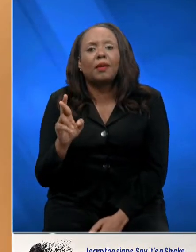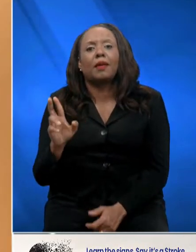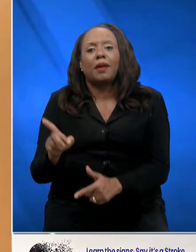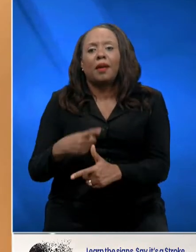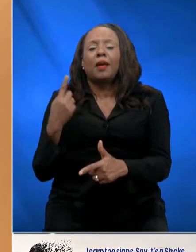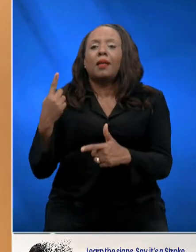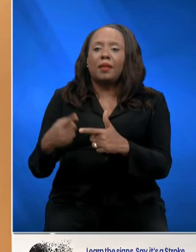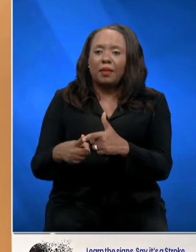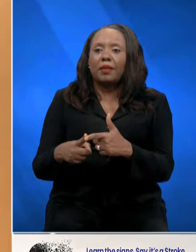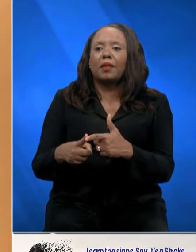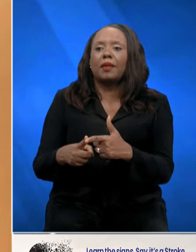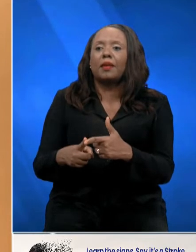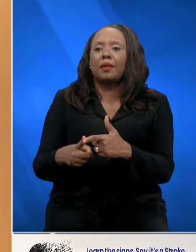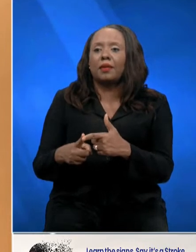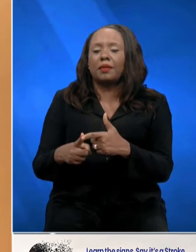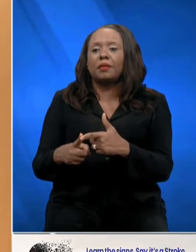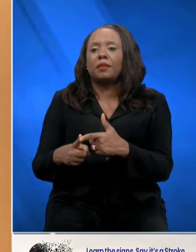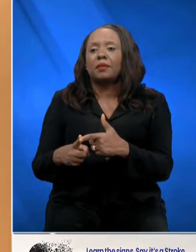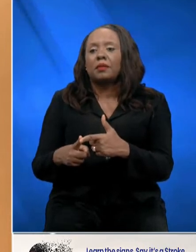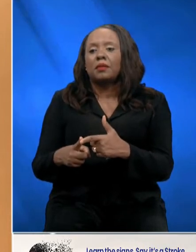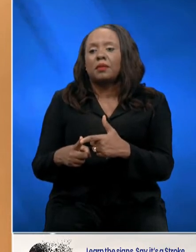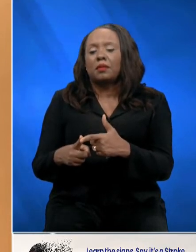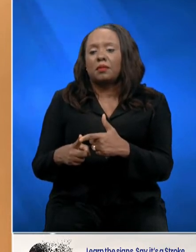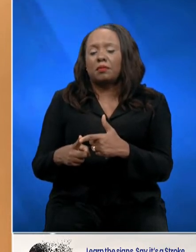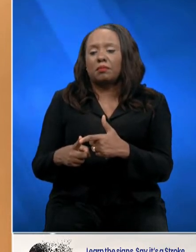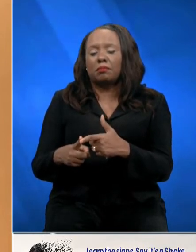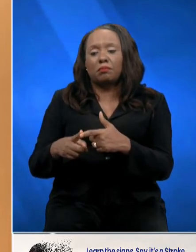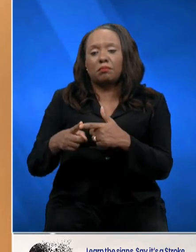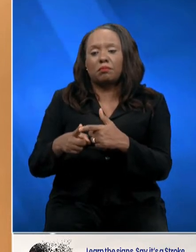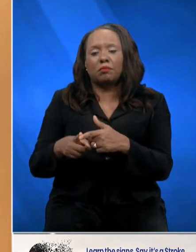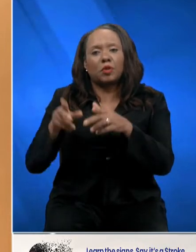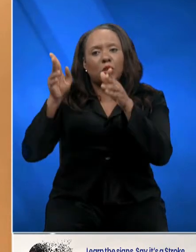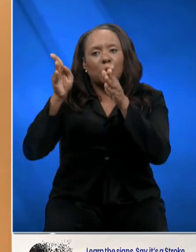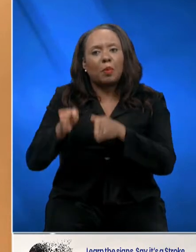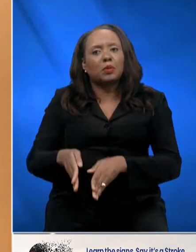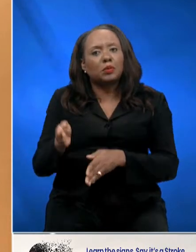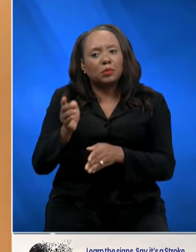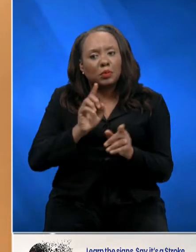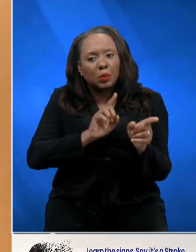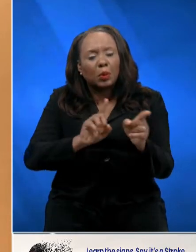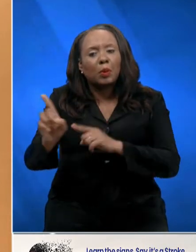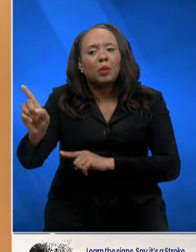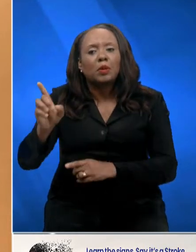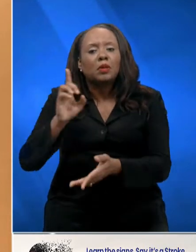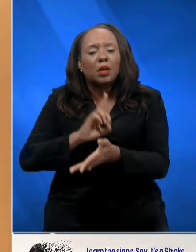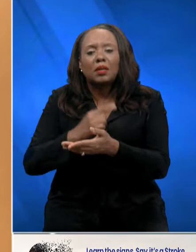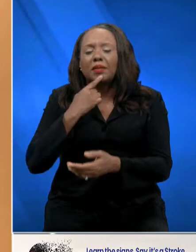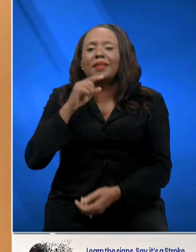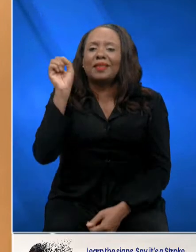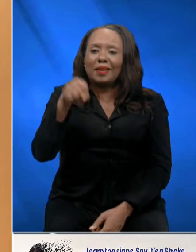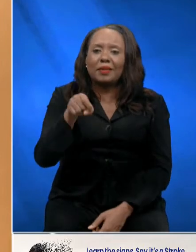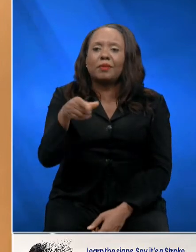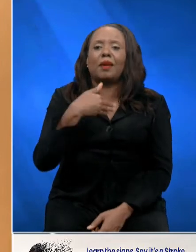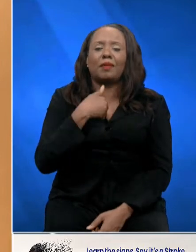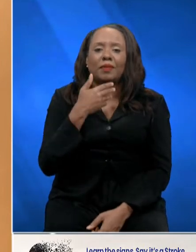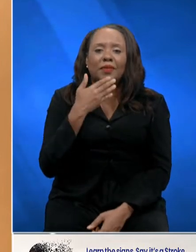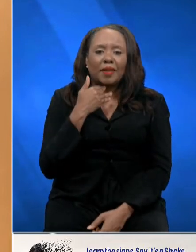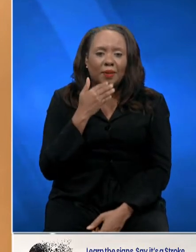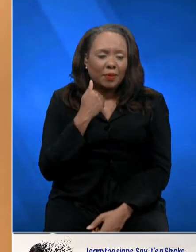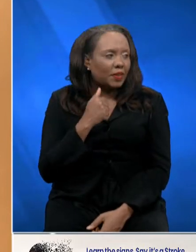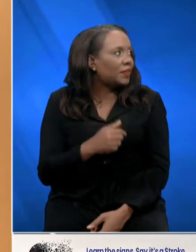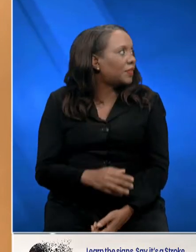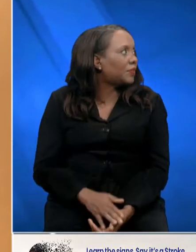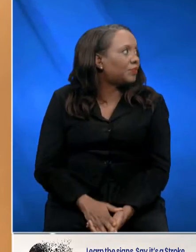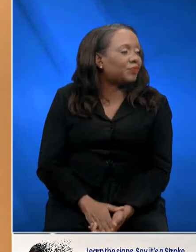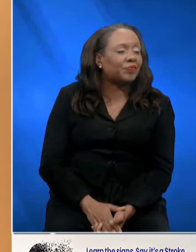to their doctor who makes a diagnosis, confirms a diagnosis of diabetes. I think